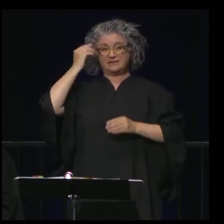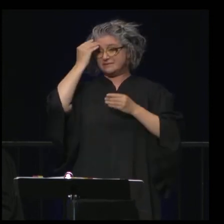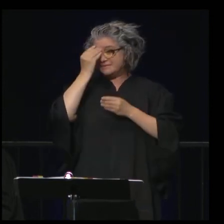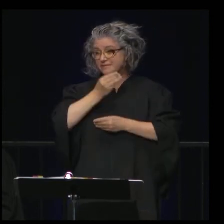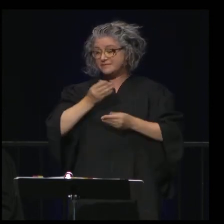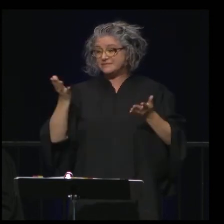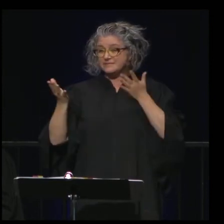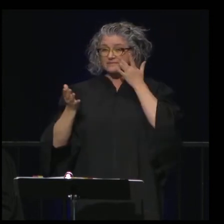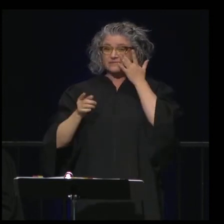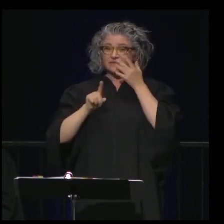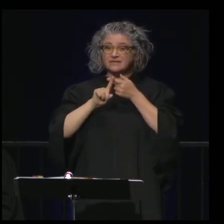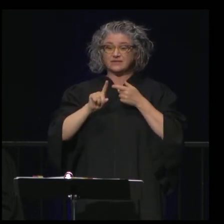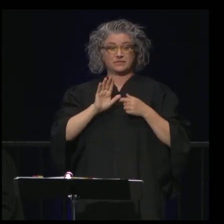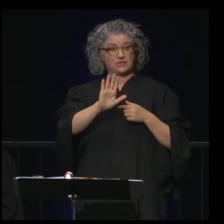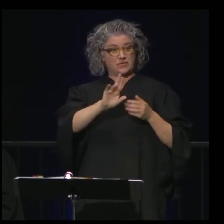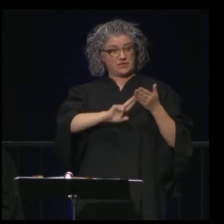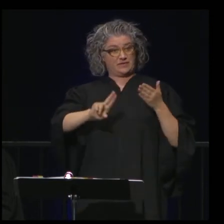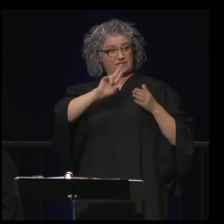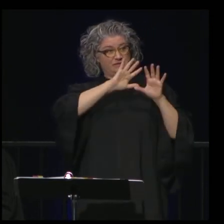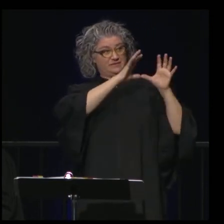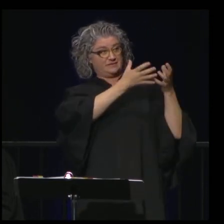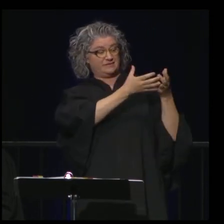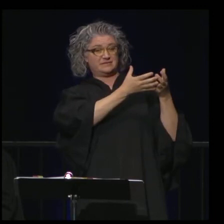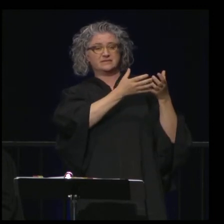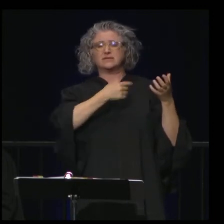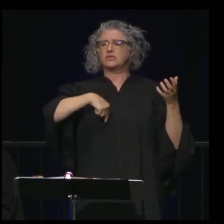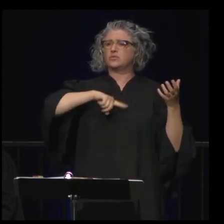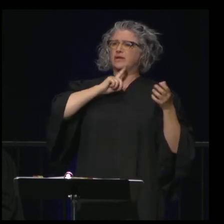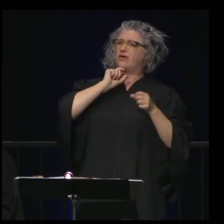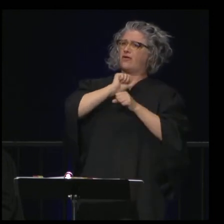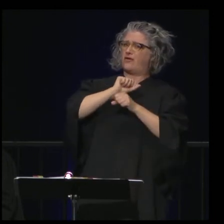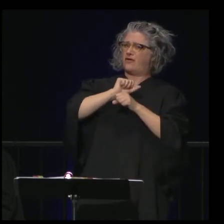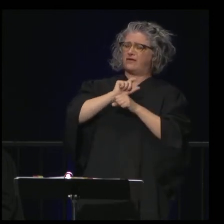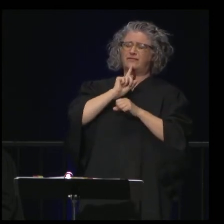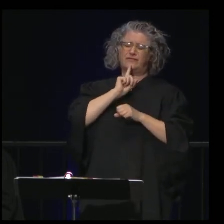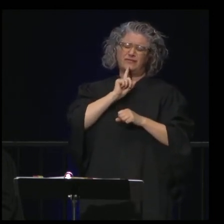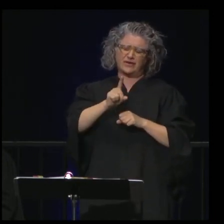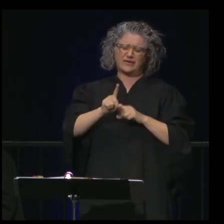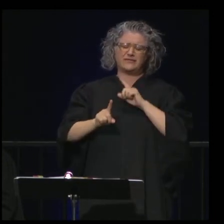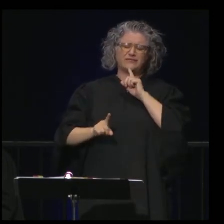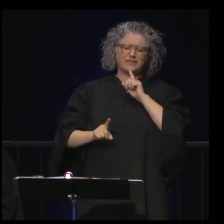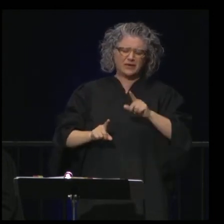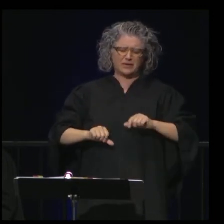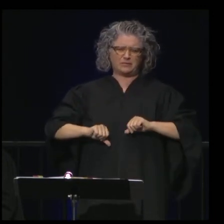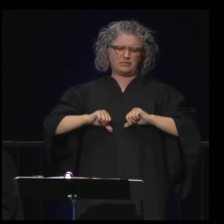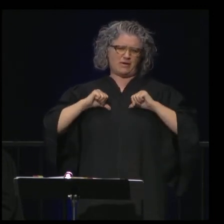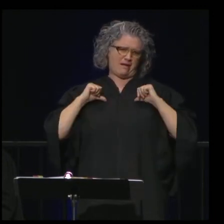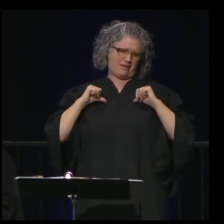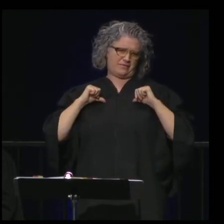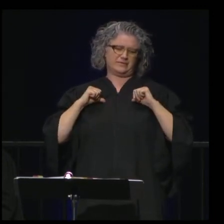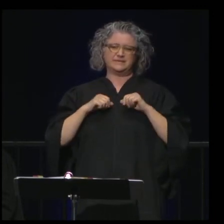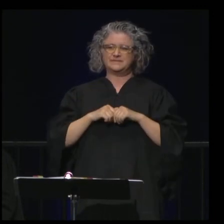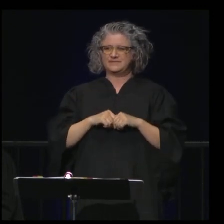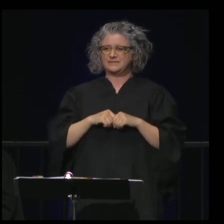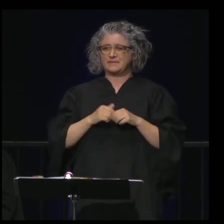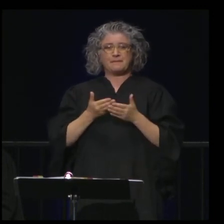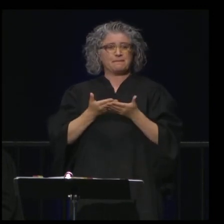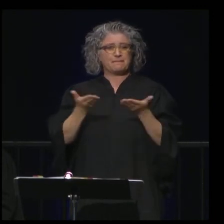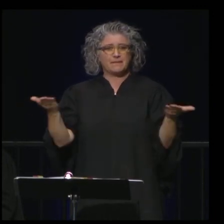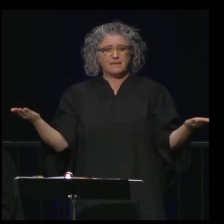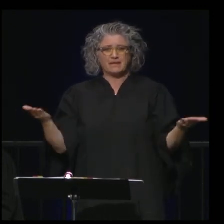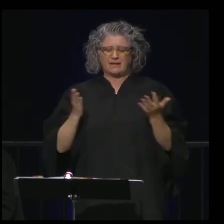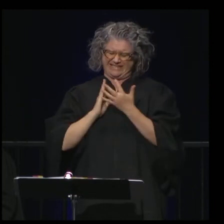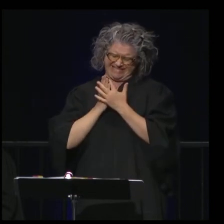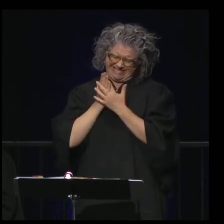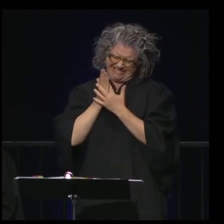on behalf of your university that we are very, very proud of you, because you have been through a